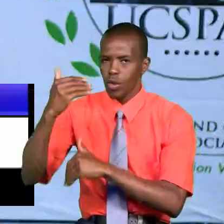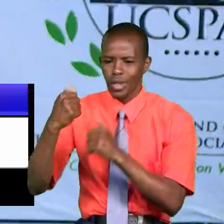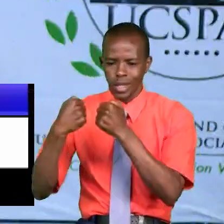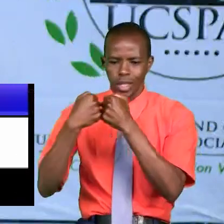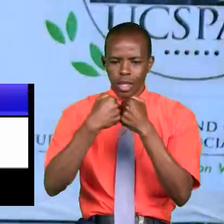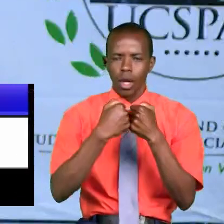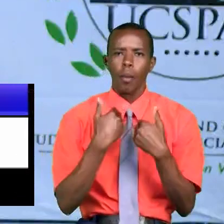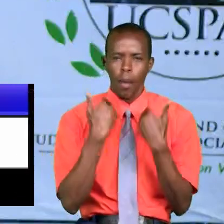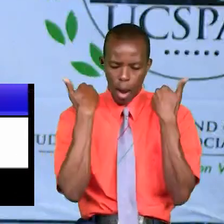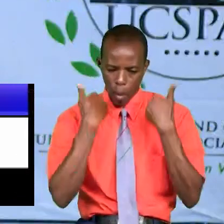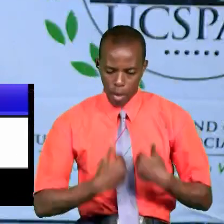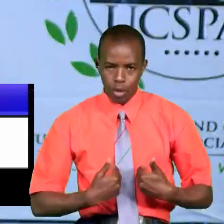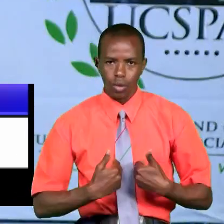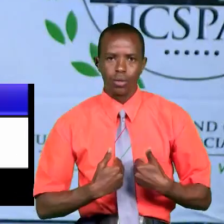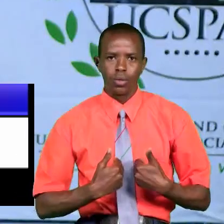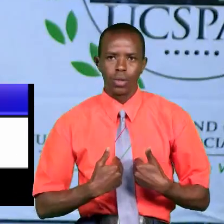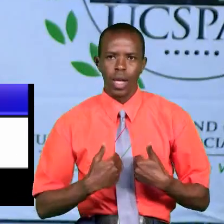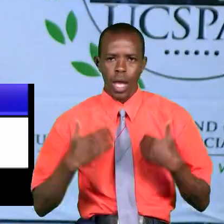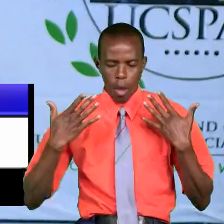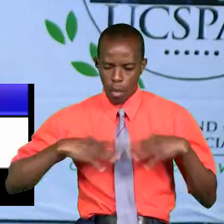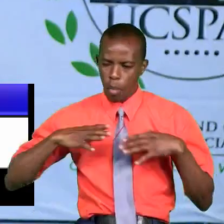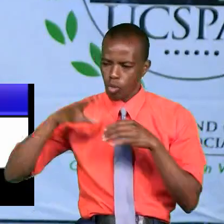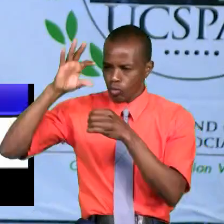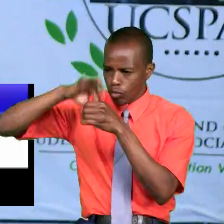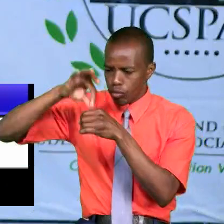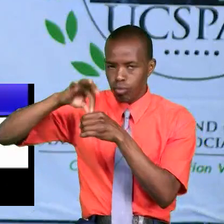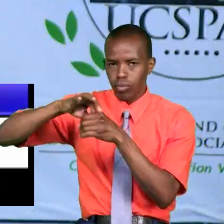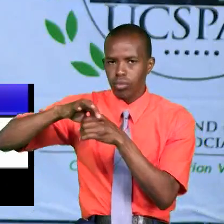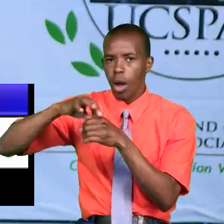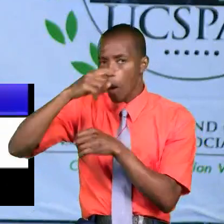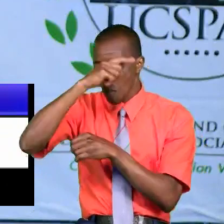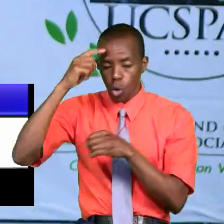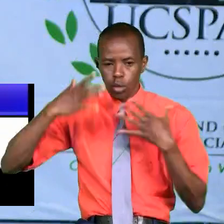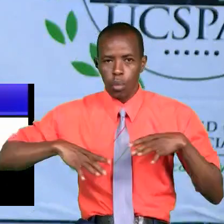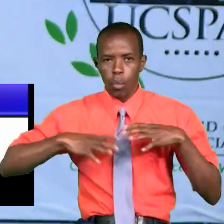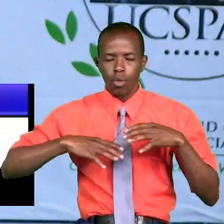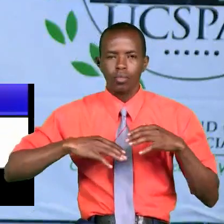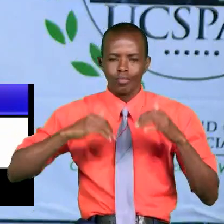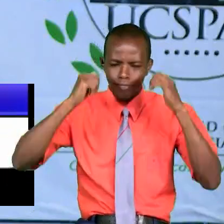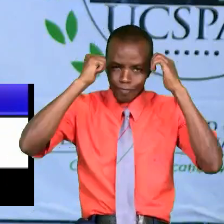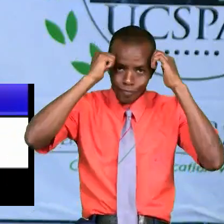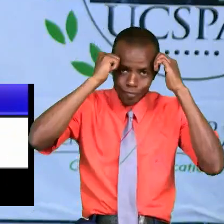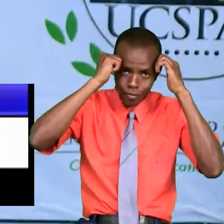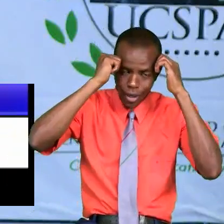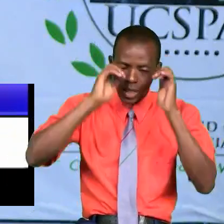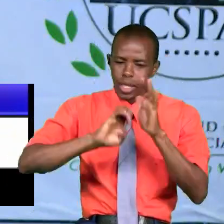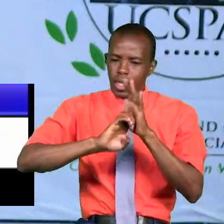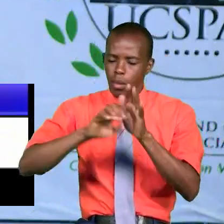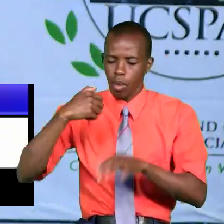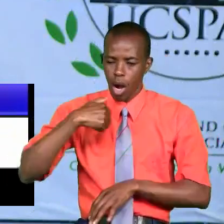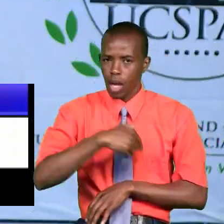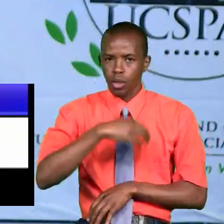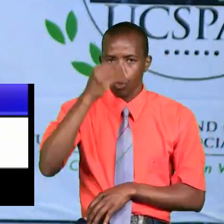one. Those people are being elected because people who have gone to school, like us, like